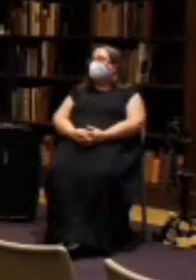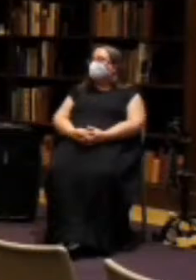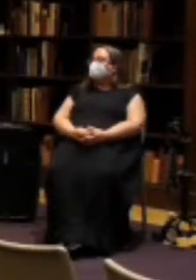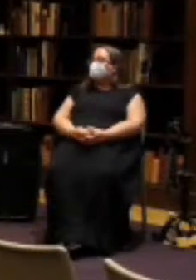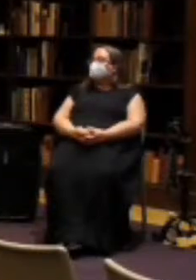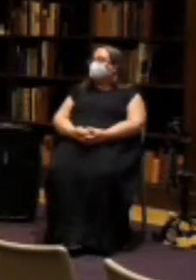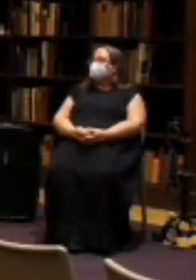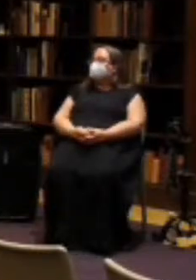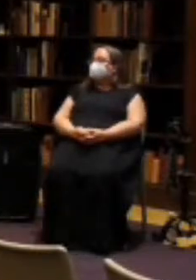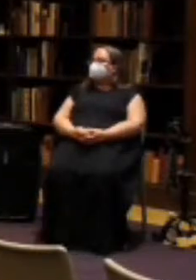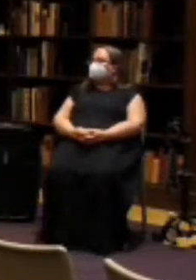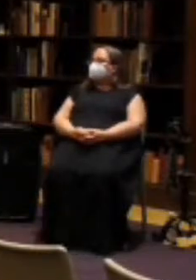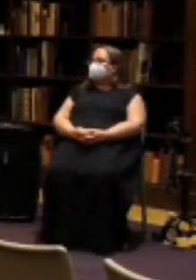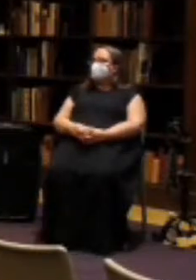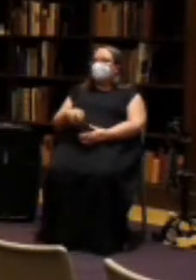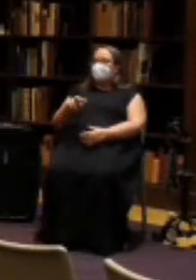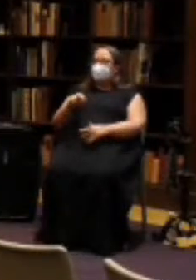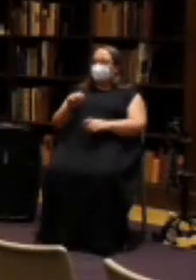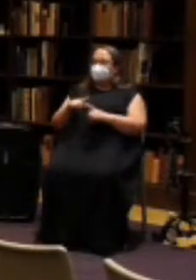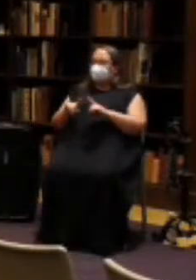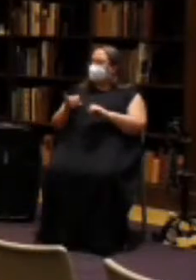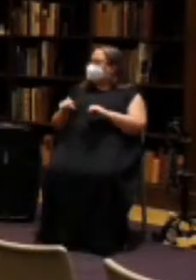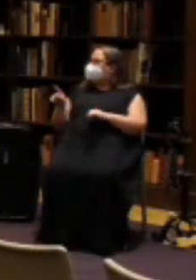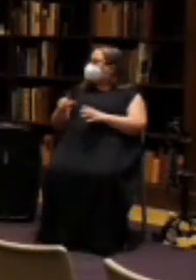Running back before, you should say.